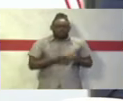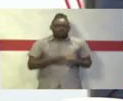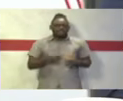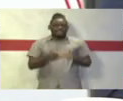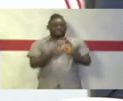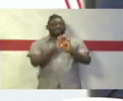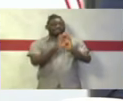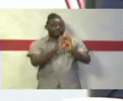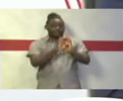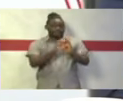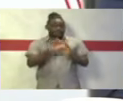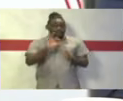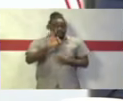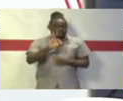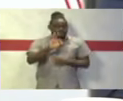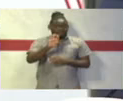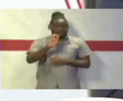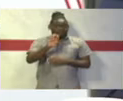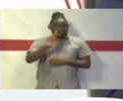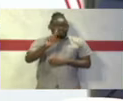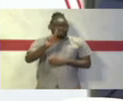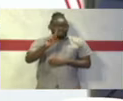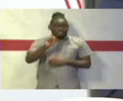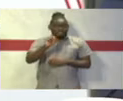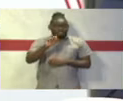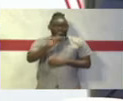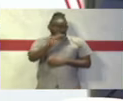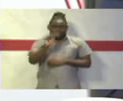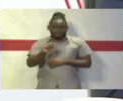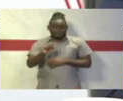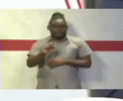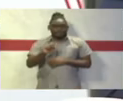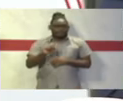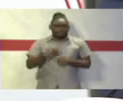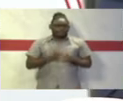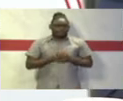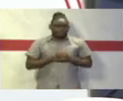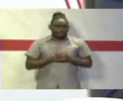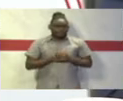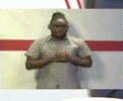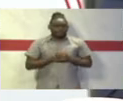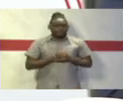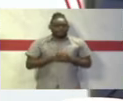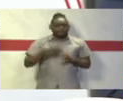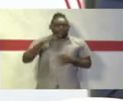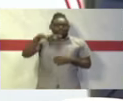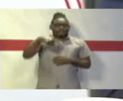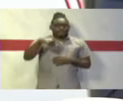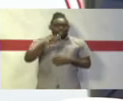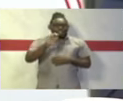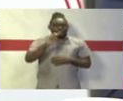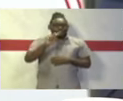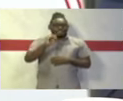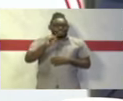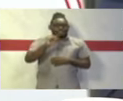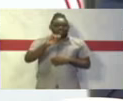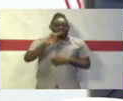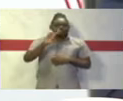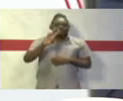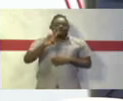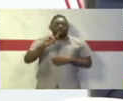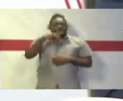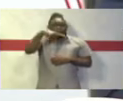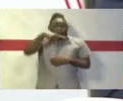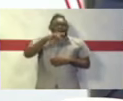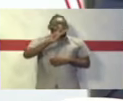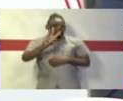the Foundation for the Enhancement and Enrichment of Life, Pennywise employees, the Chamber of Commerce in our